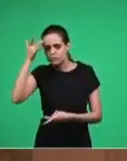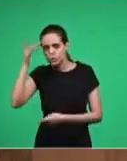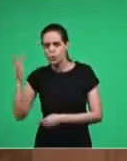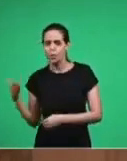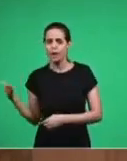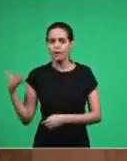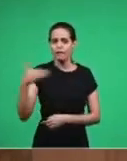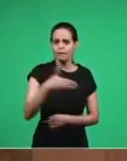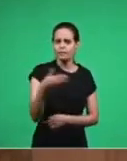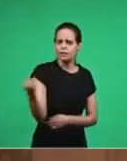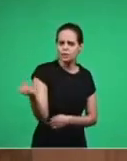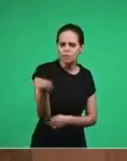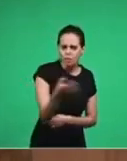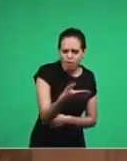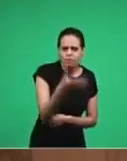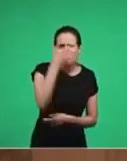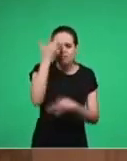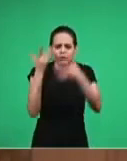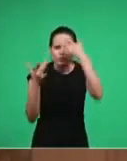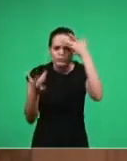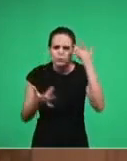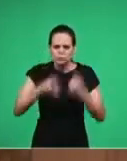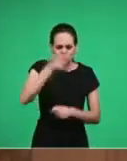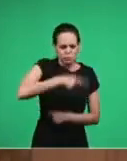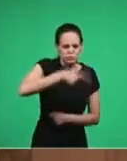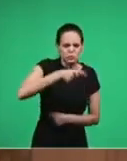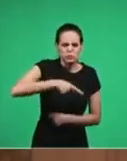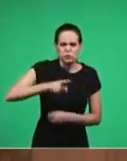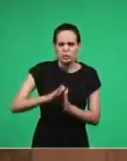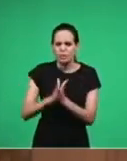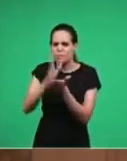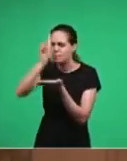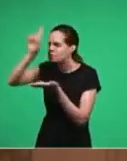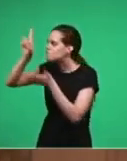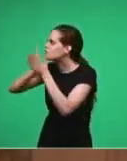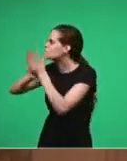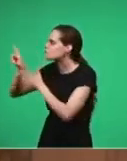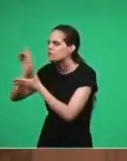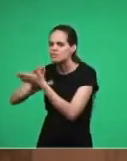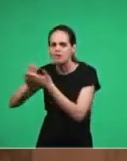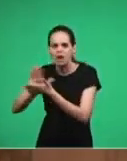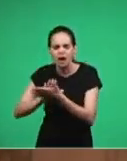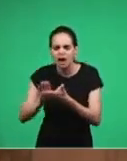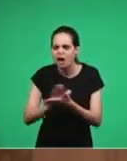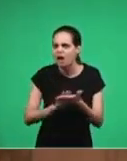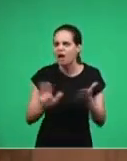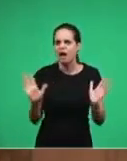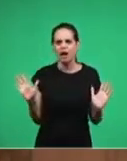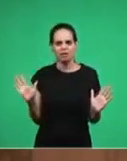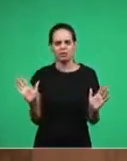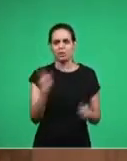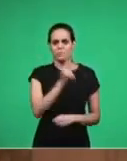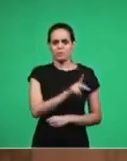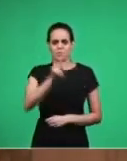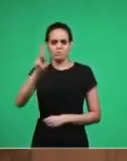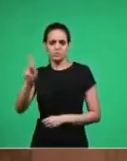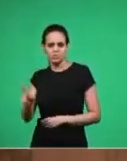cannot suffer because of the mistakes of others. We cannot mimic those who do something wrong either.